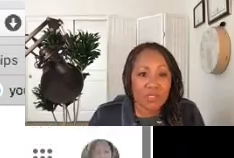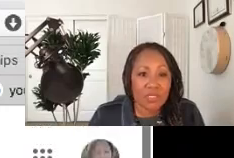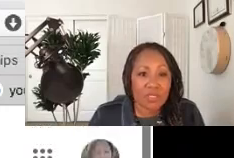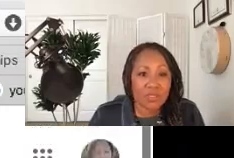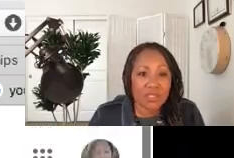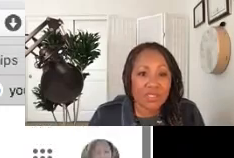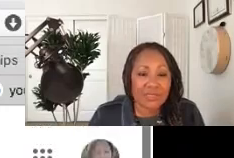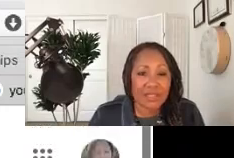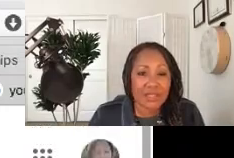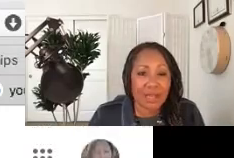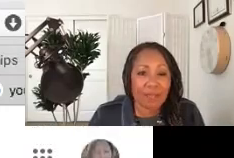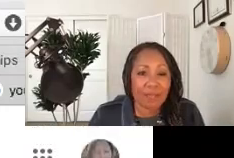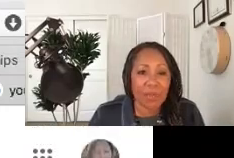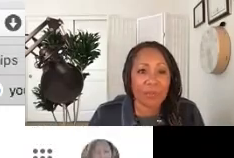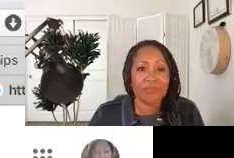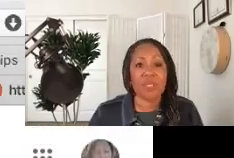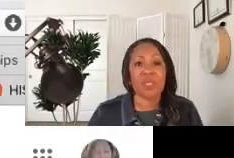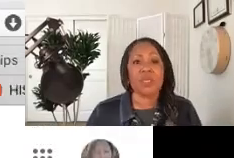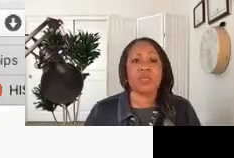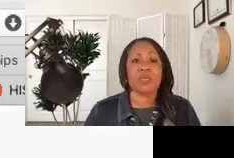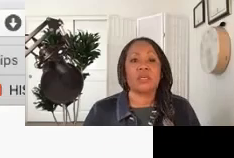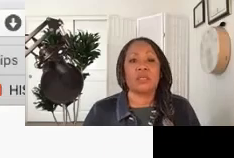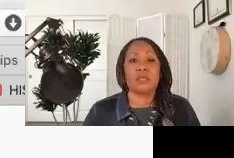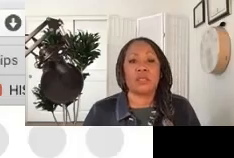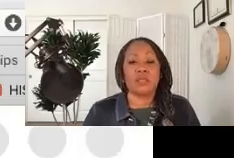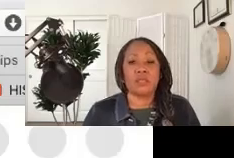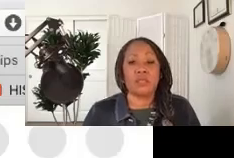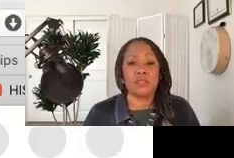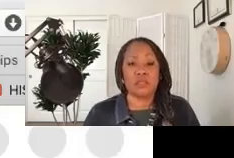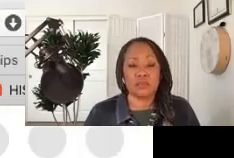I'm just going to use this as an example.